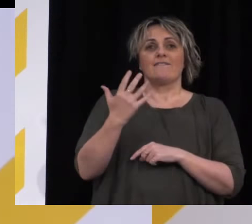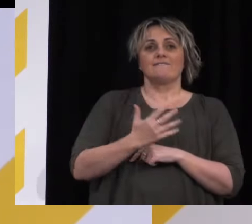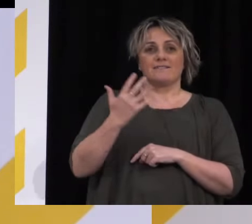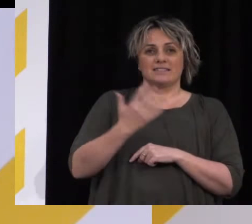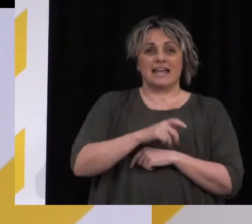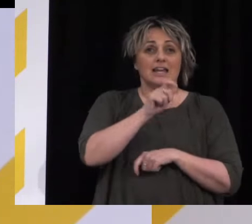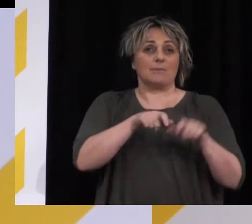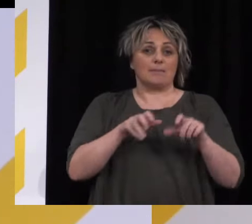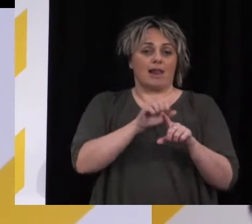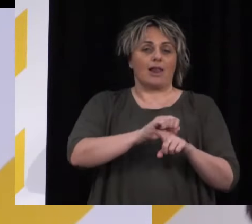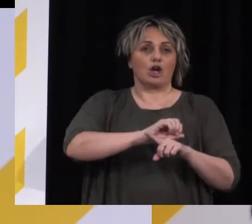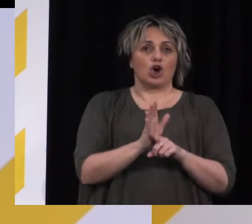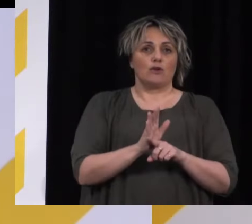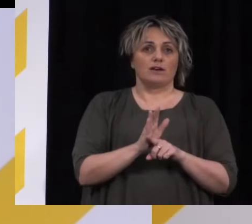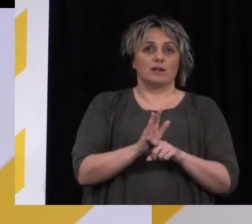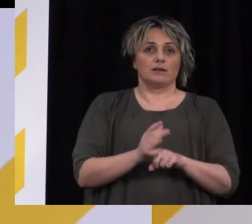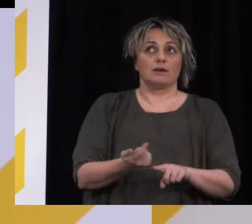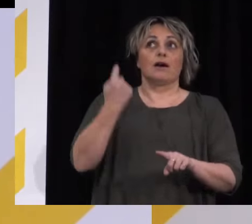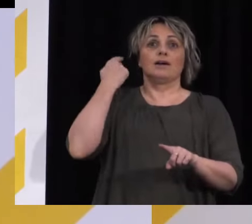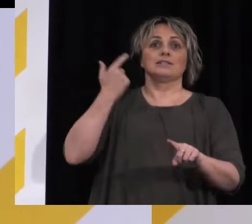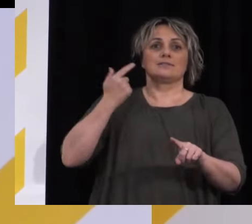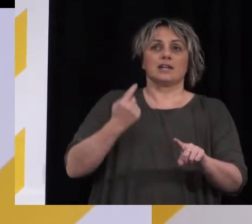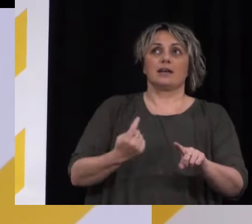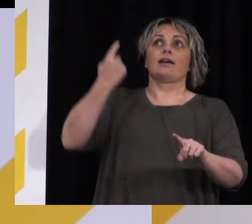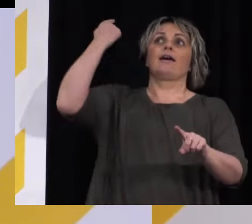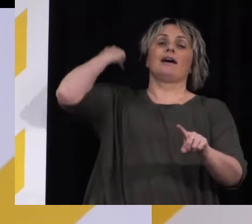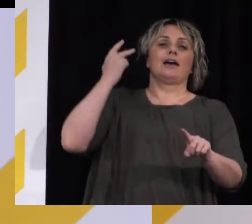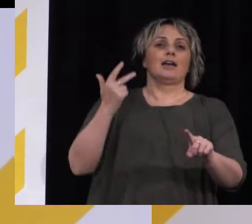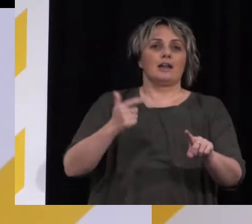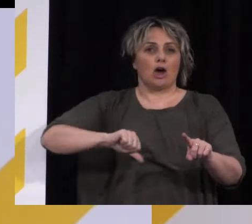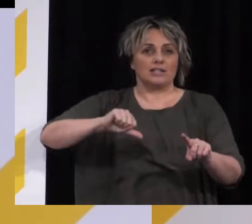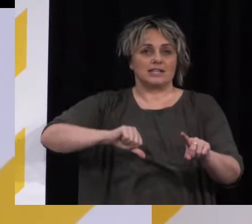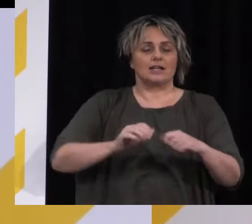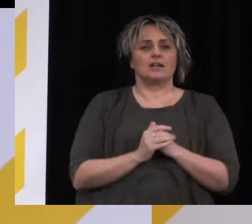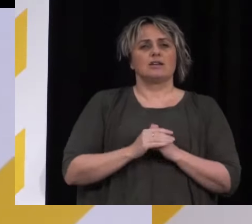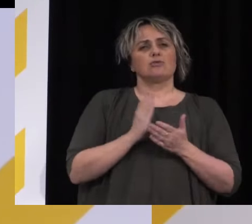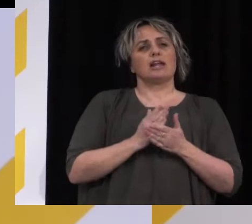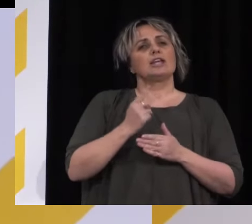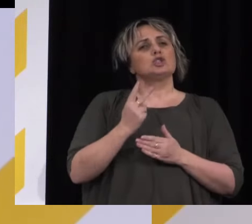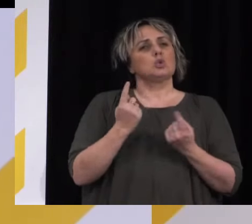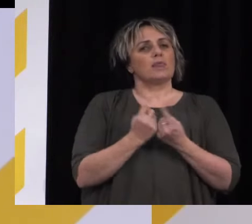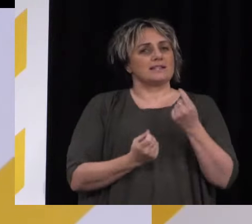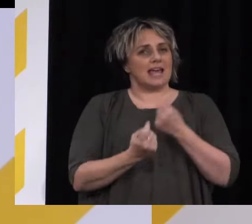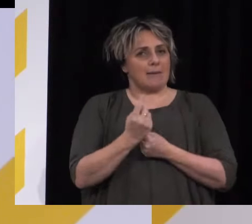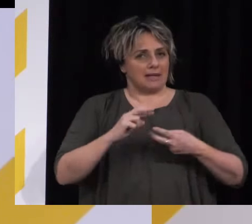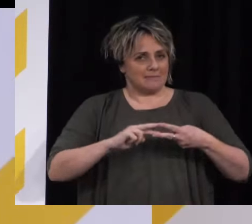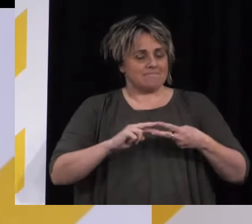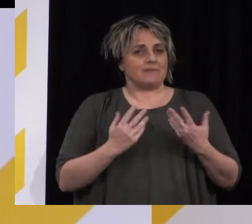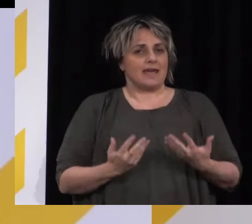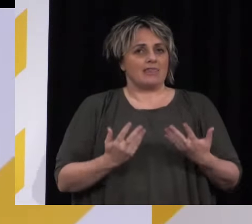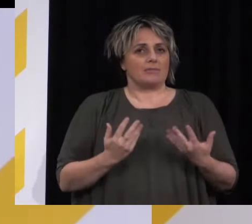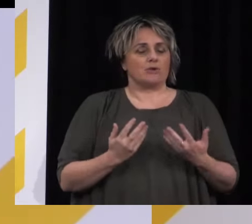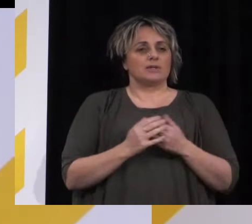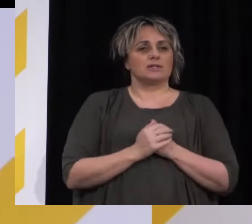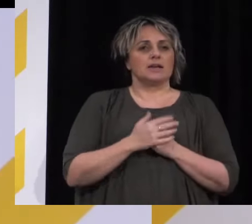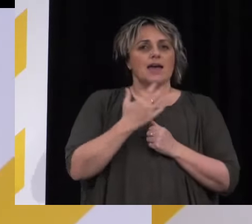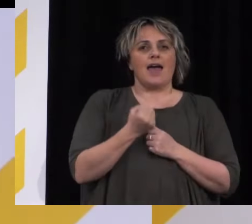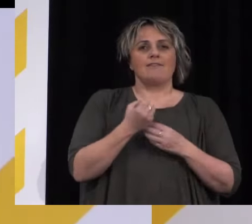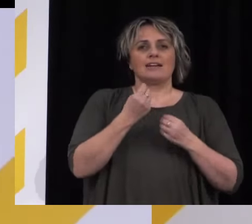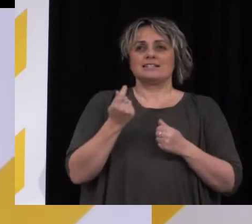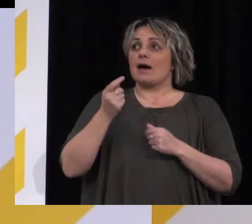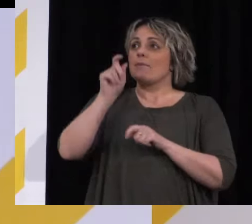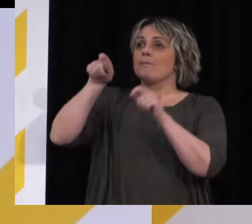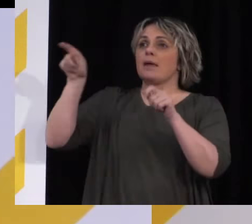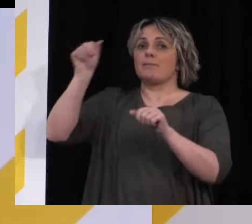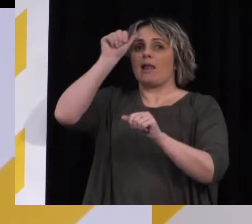down from 17 the week before and 19 the week before. Really, there are two things going on, and we've got some nice modelling that shows